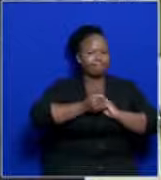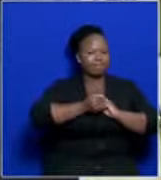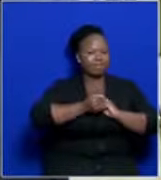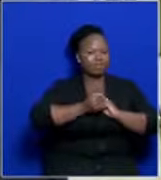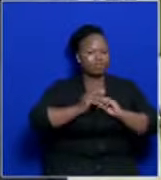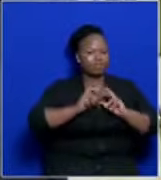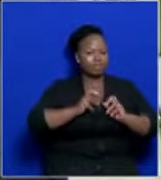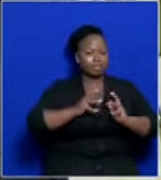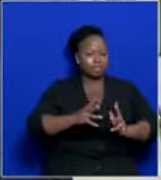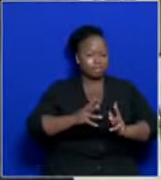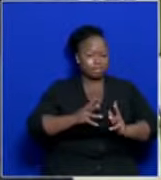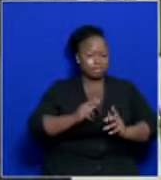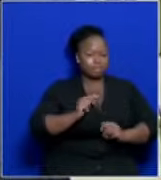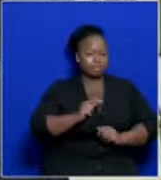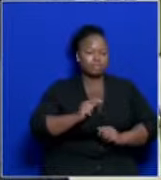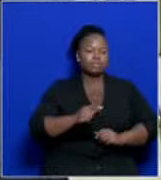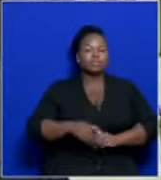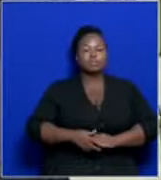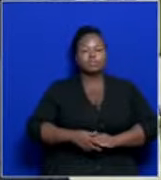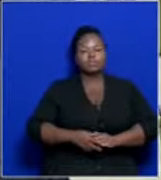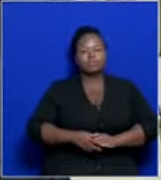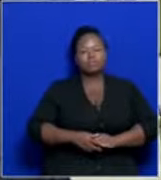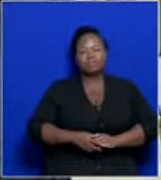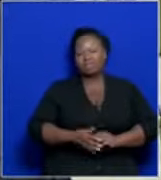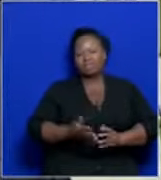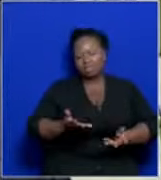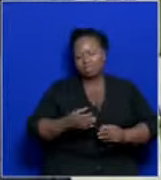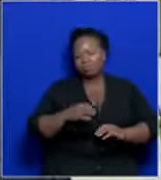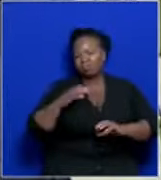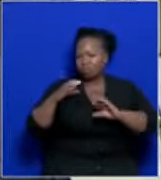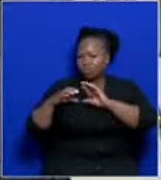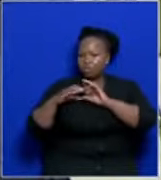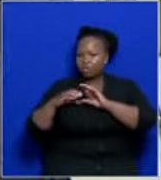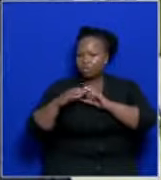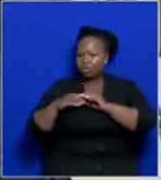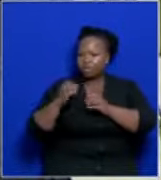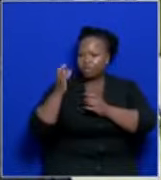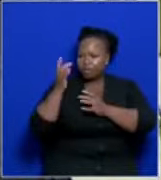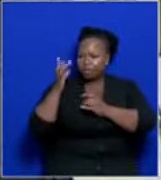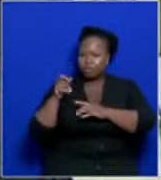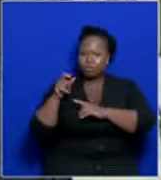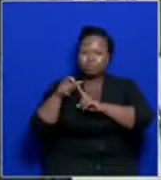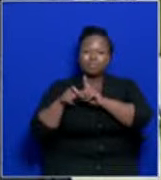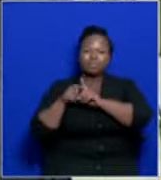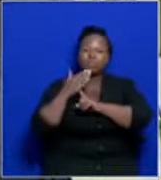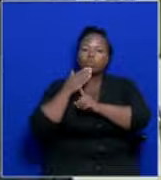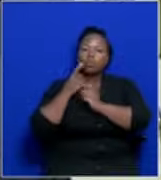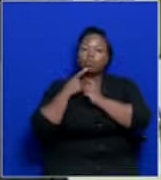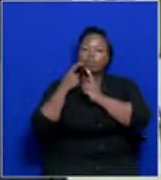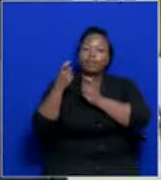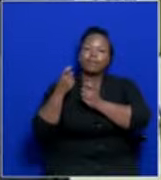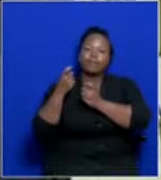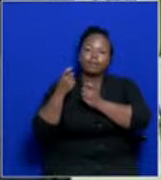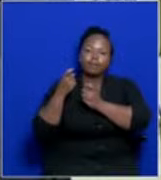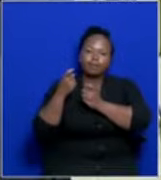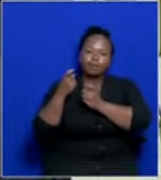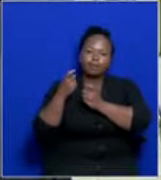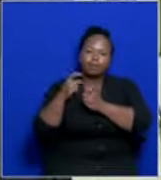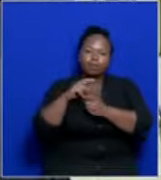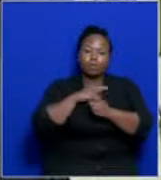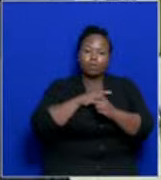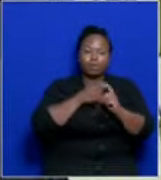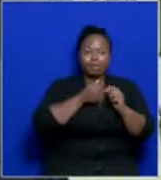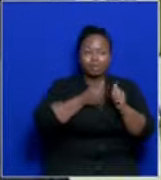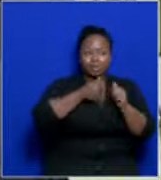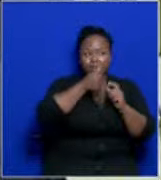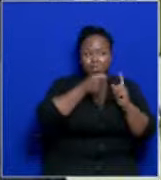We do communicate feedback to the complainants as required by the IPID SOP,